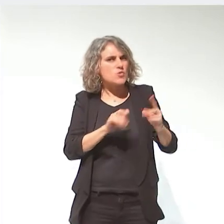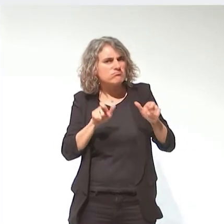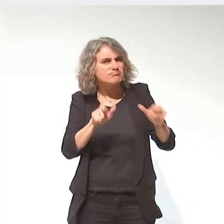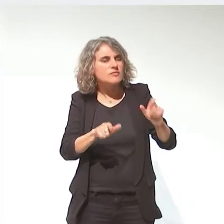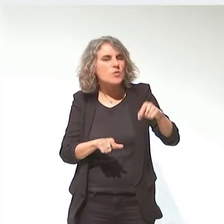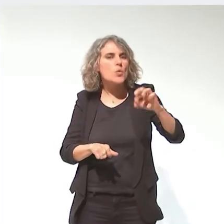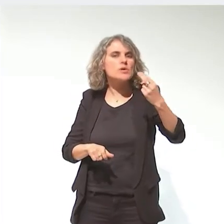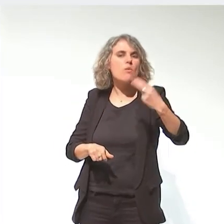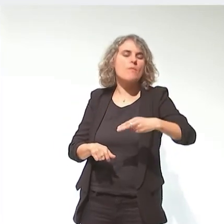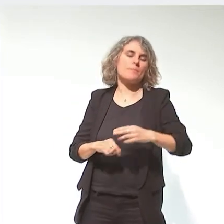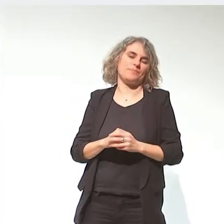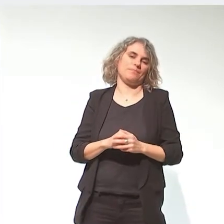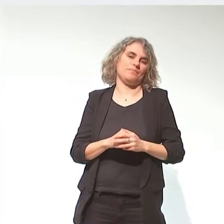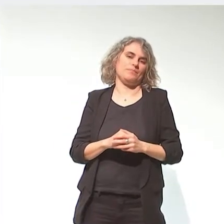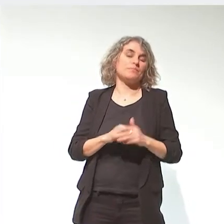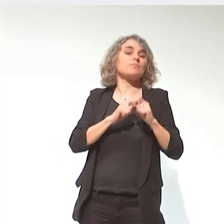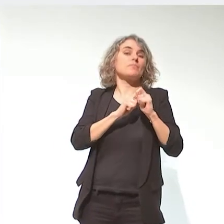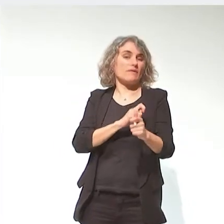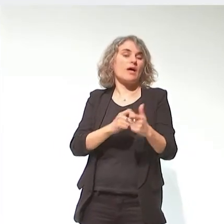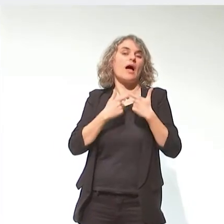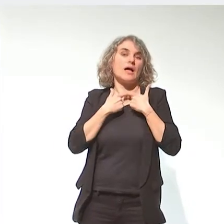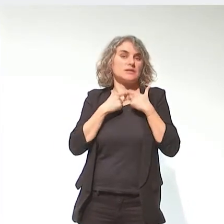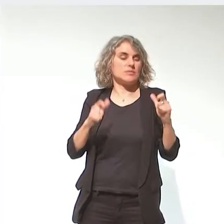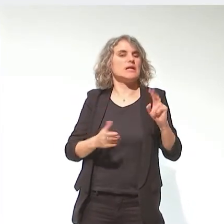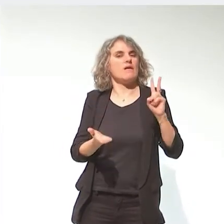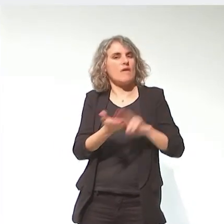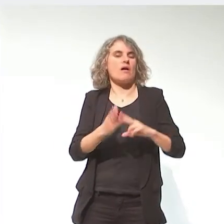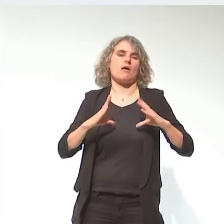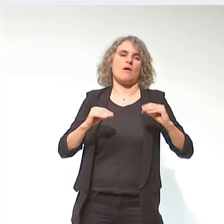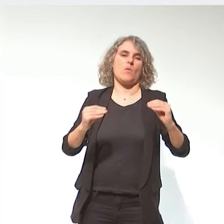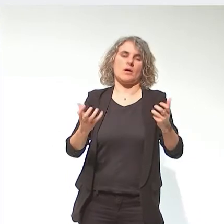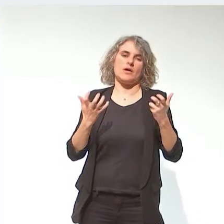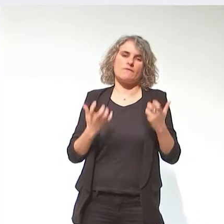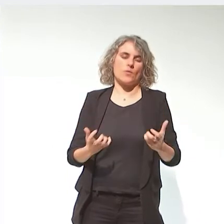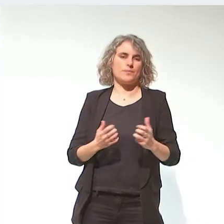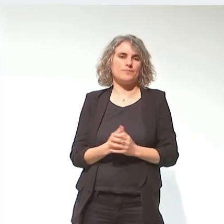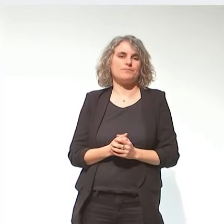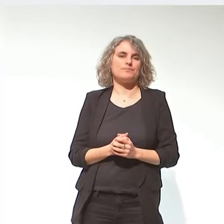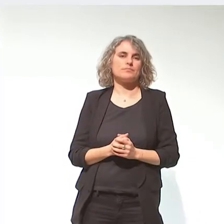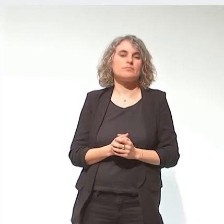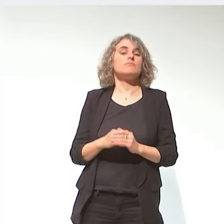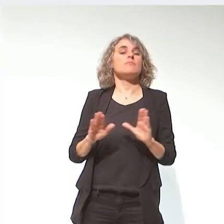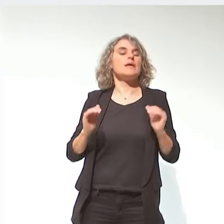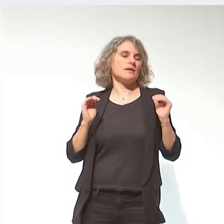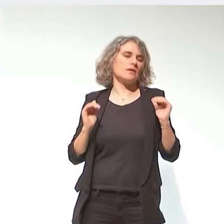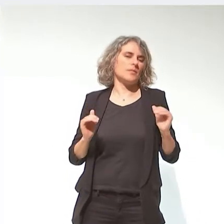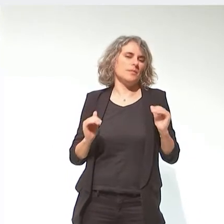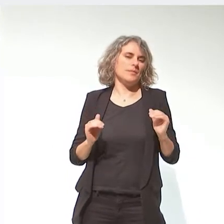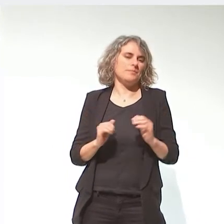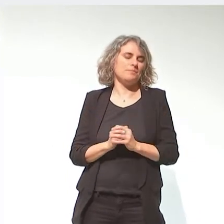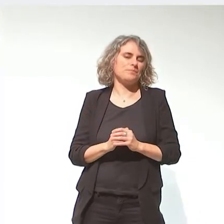really is implemented. And I would like to also mention that there has been several sort